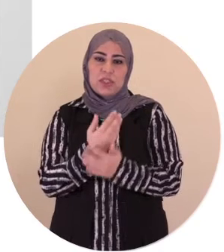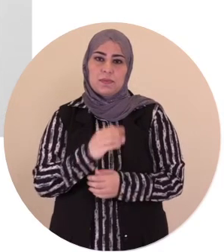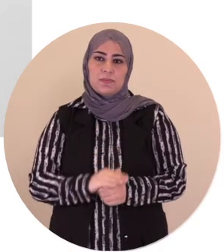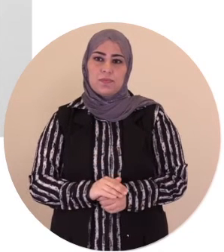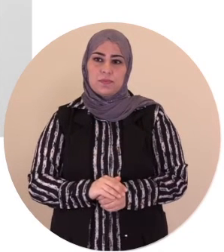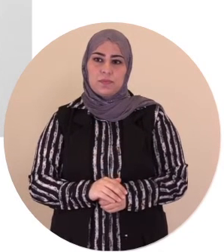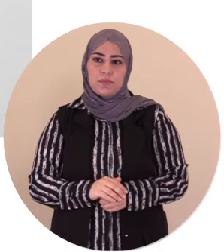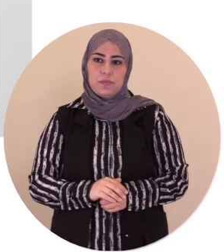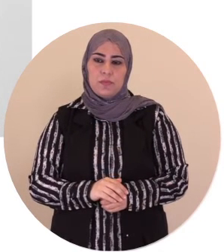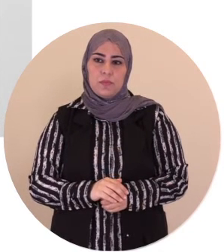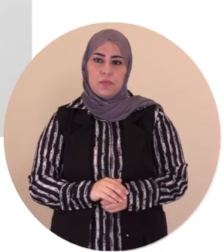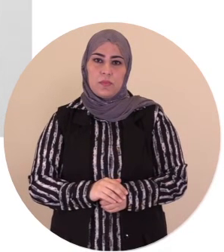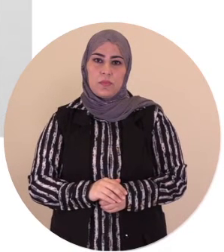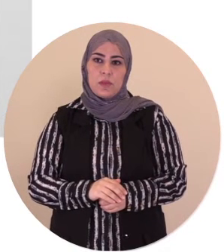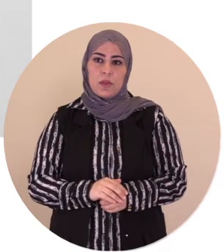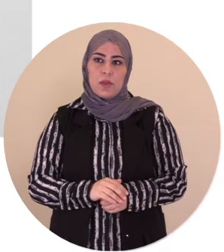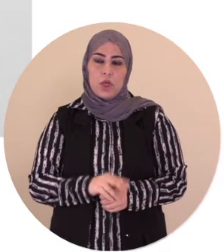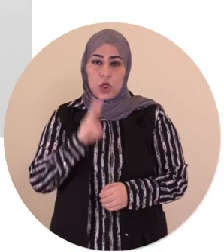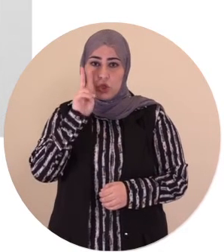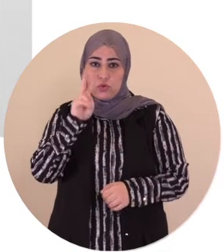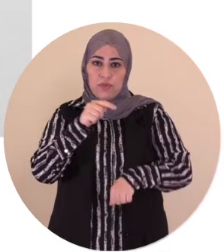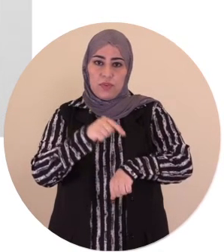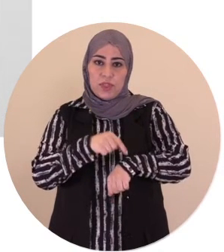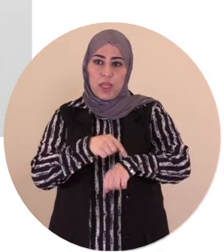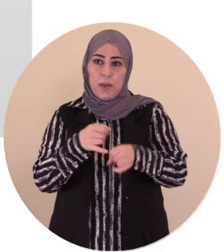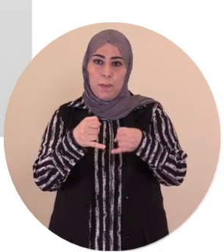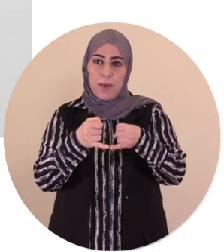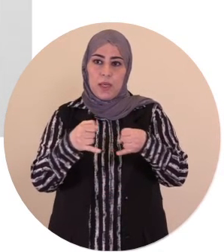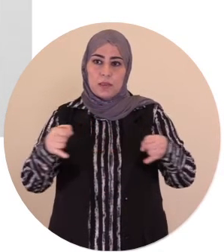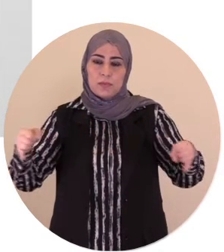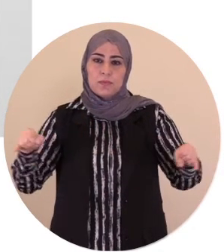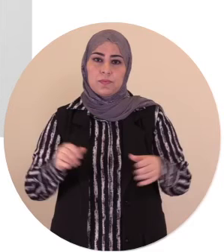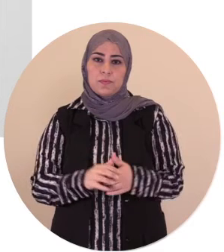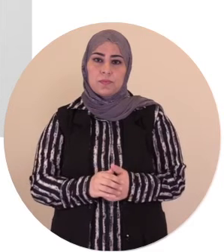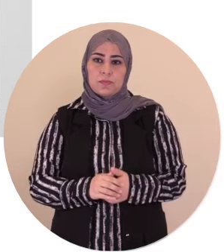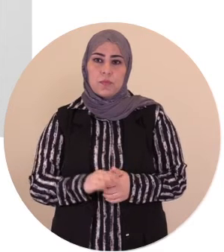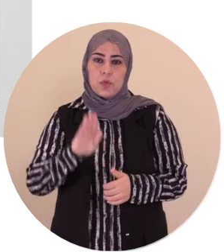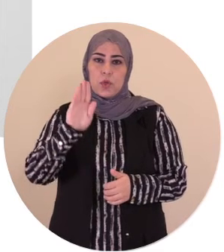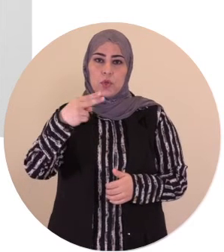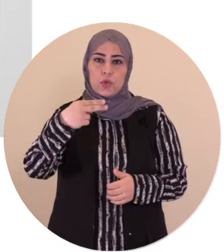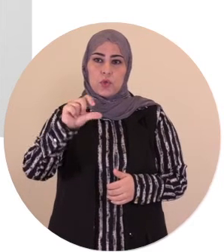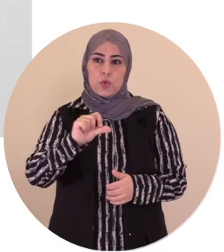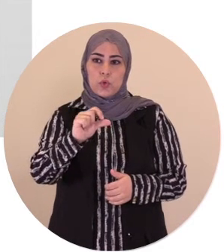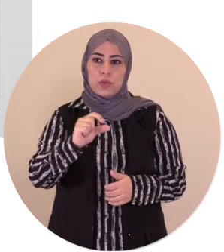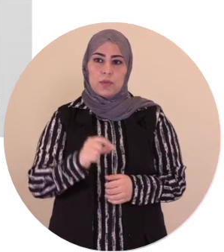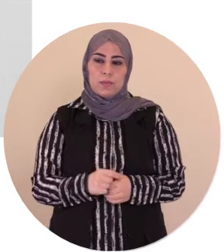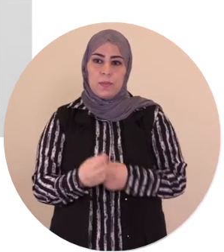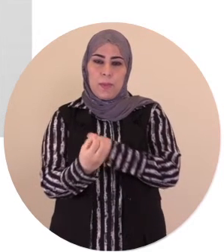timeline. The timeline helps you visualize the actions so you can answer easily. Srood took his